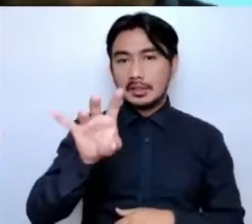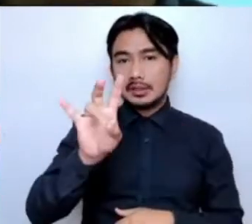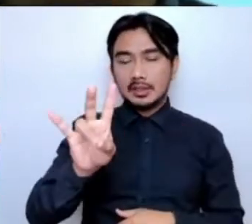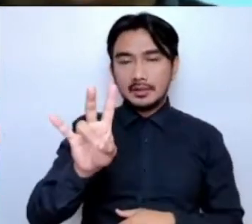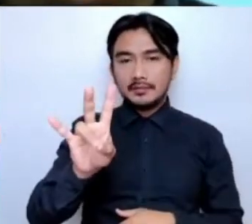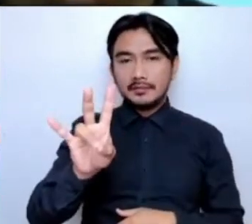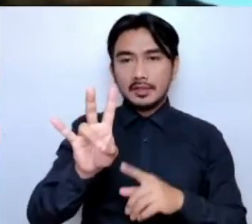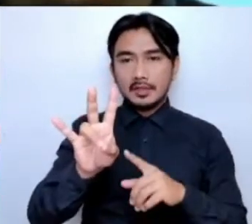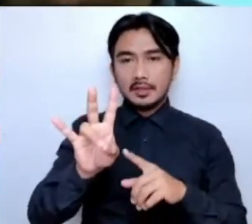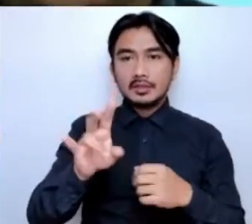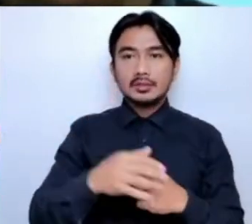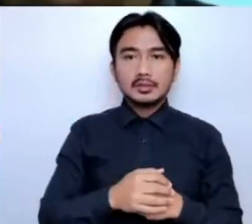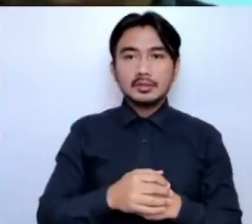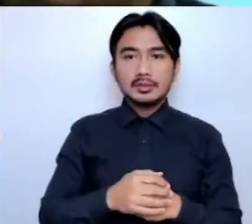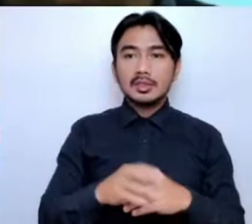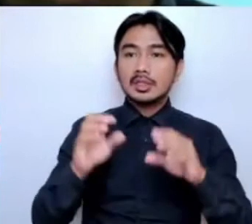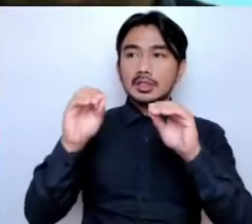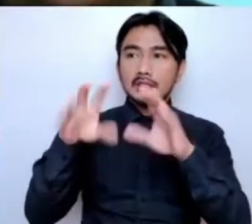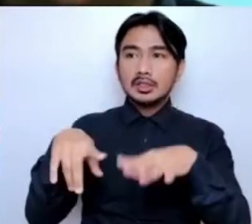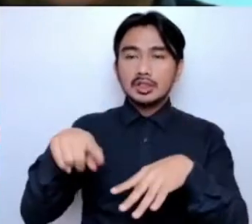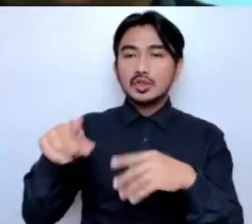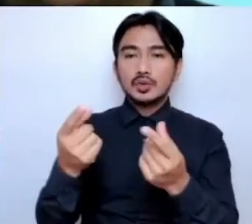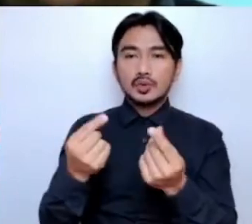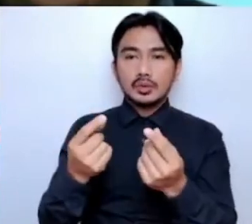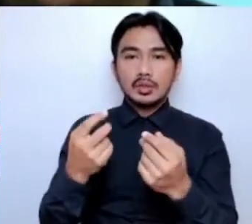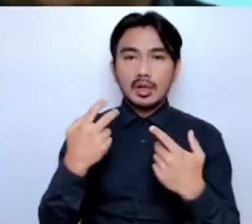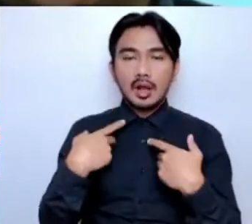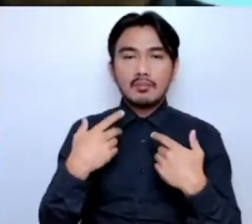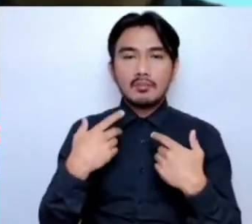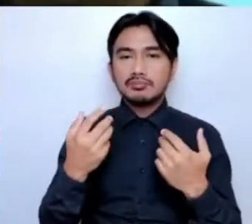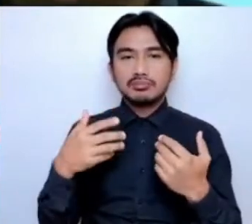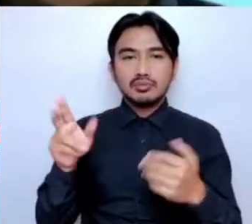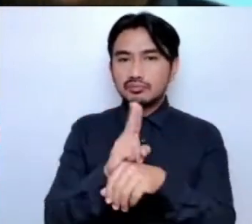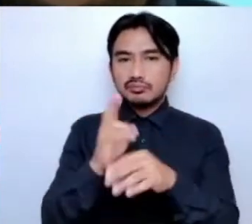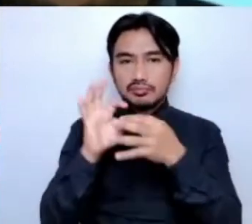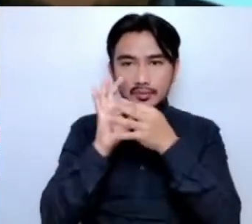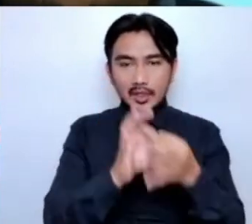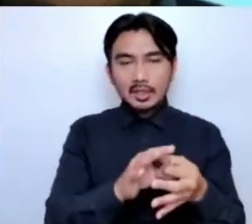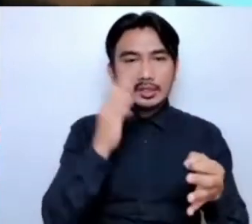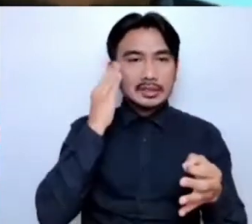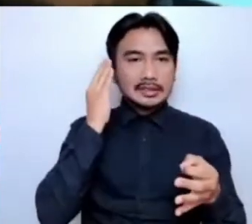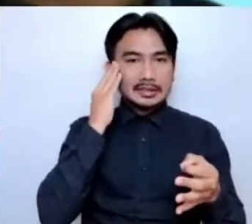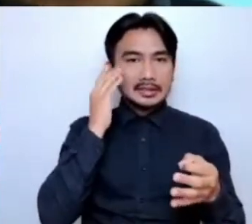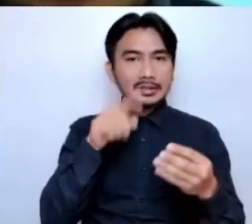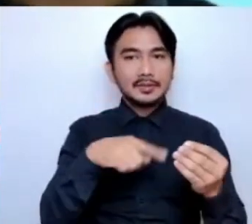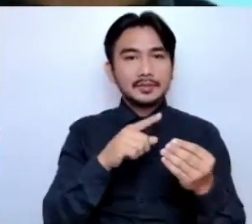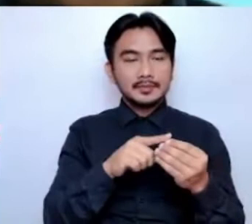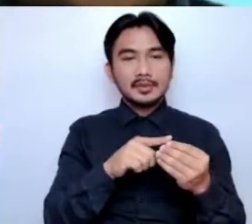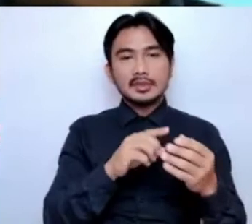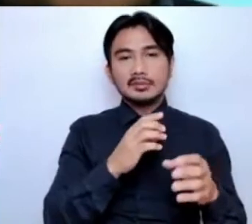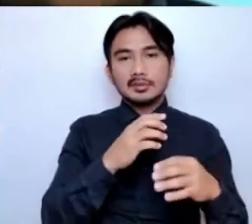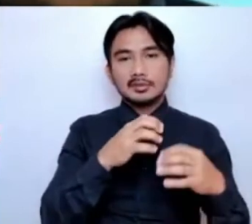is where the teacher uses well-connected pedagogical aspects of the indicator to create an environment that